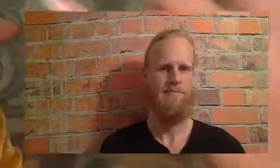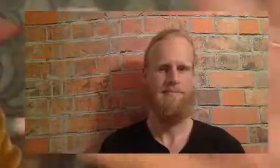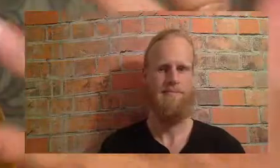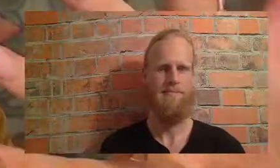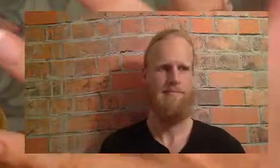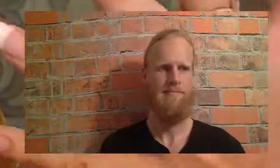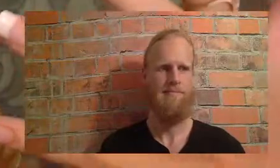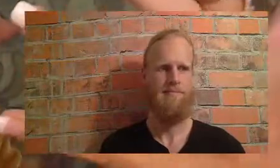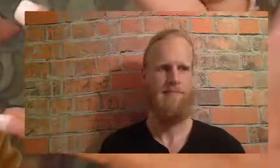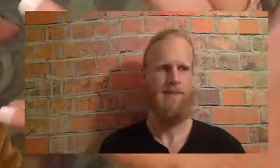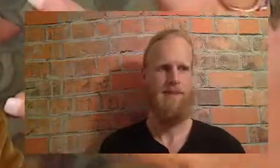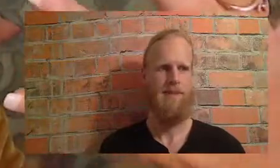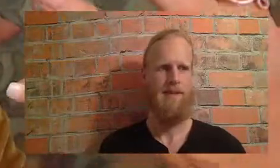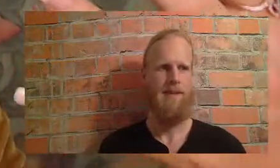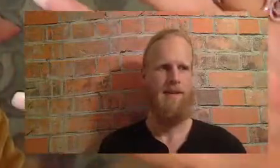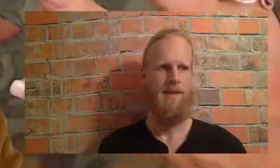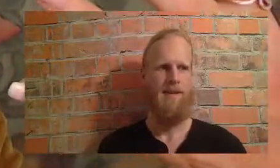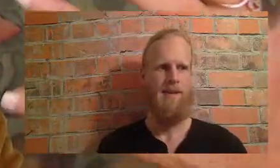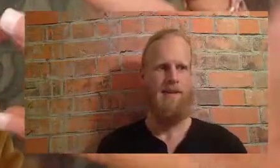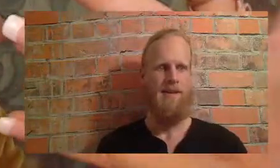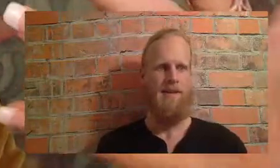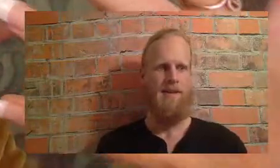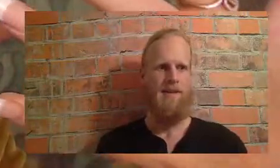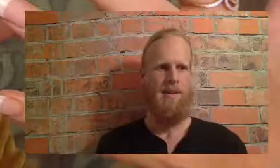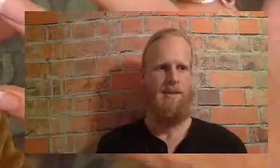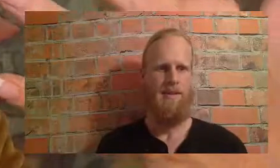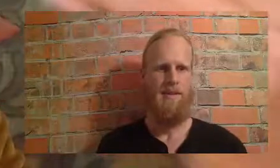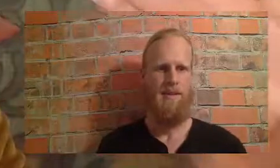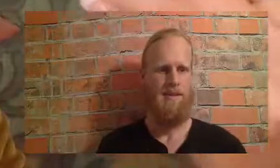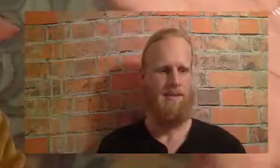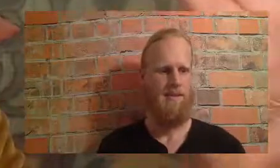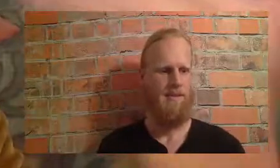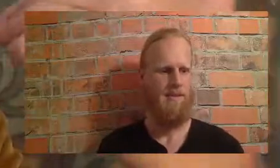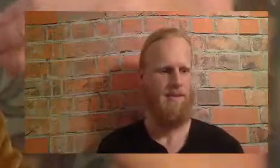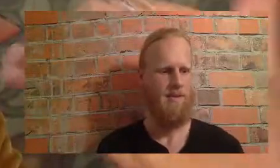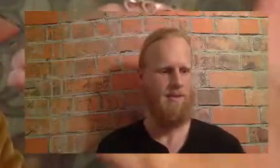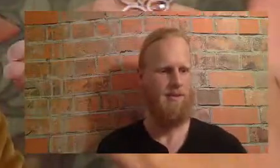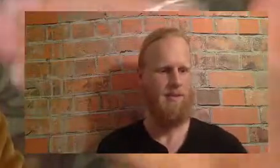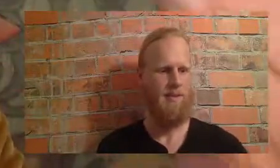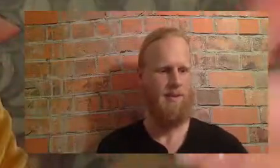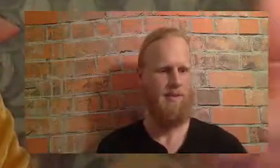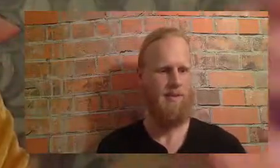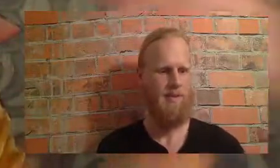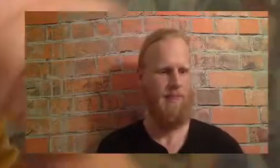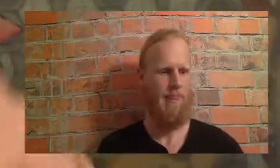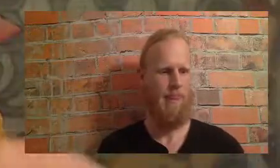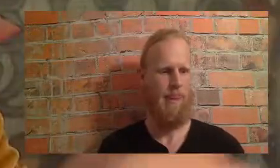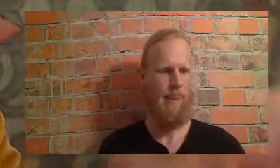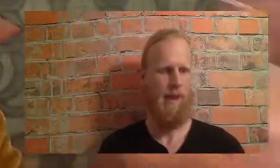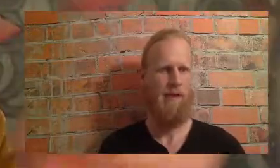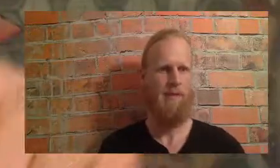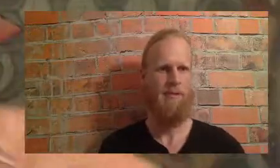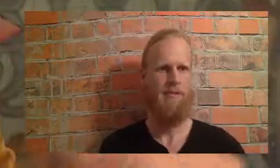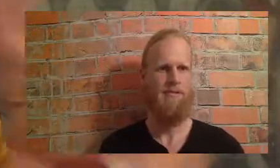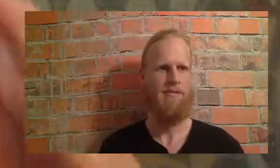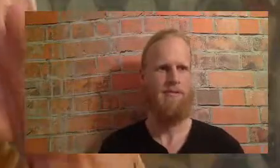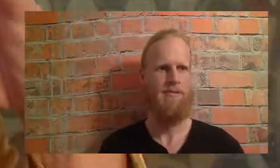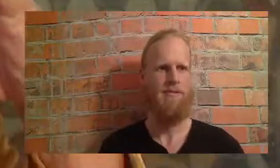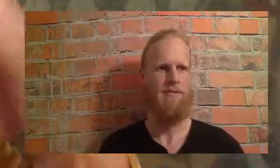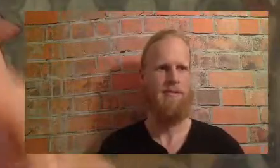in enough different time zones, we can do 2. One in your time zone and one in mine, so that the whole world is